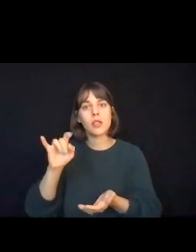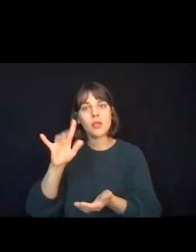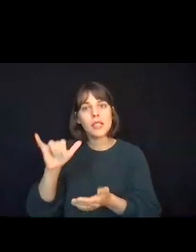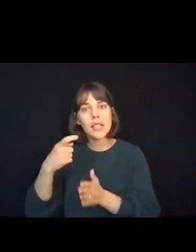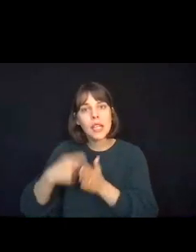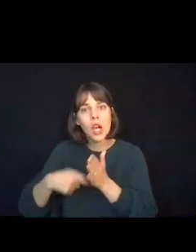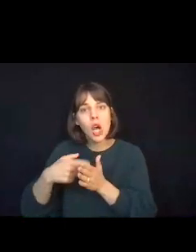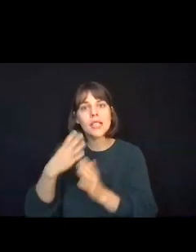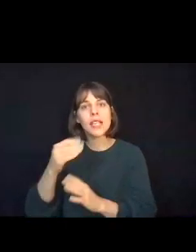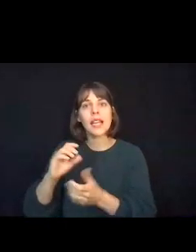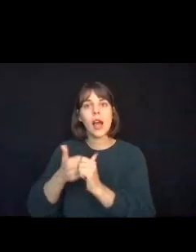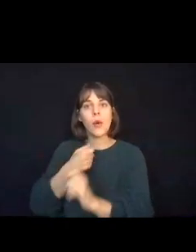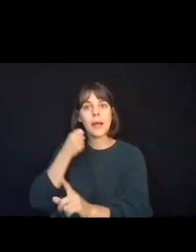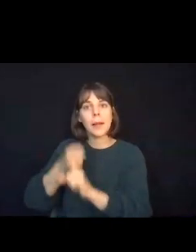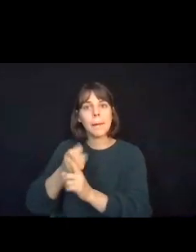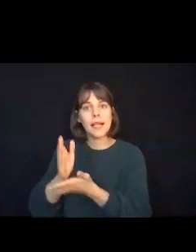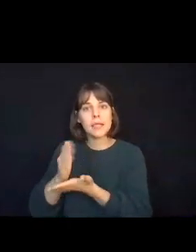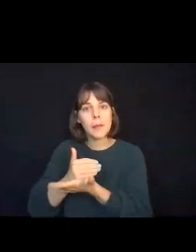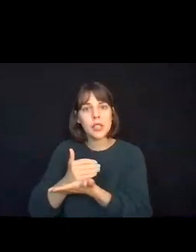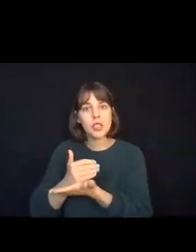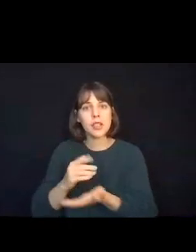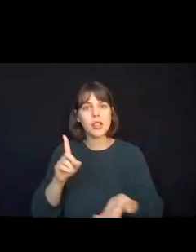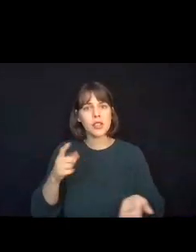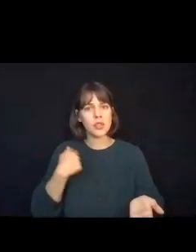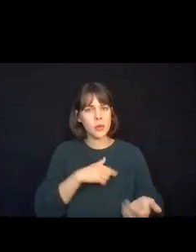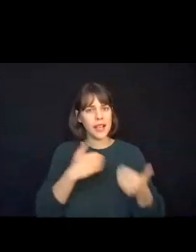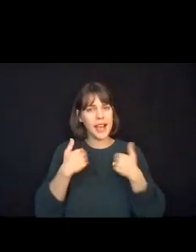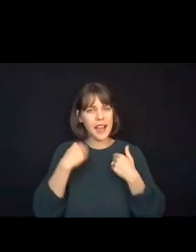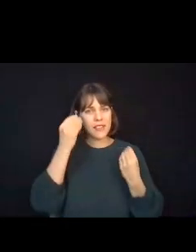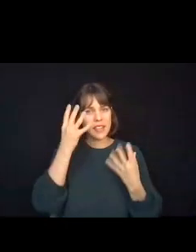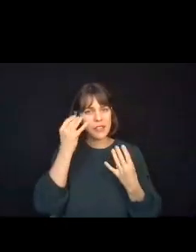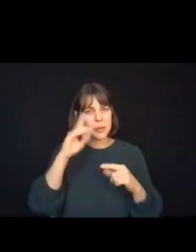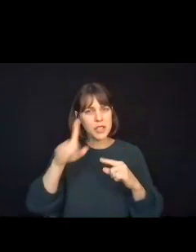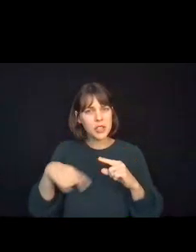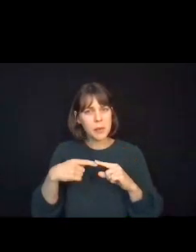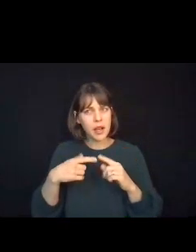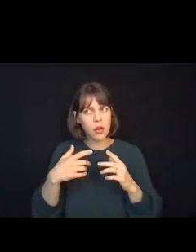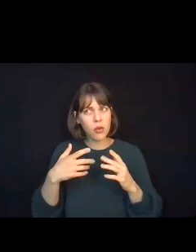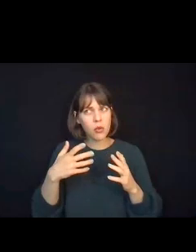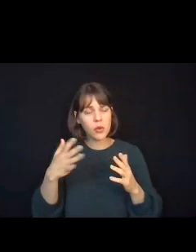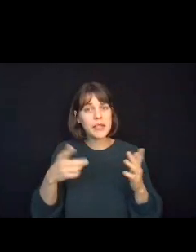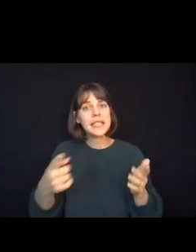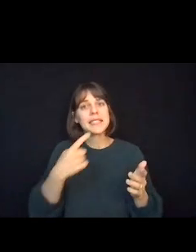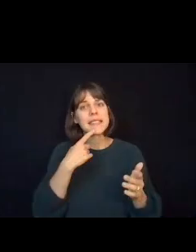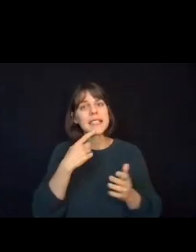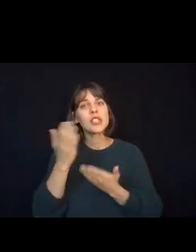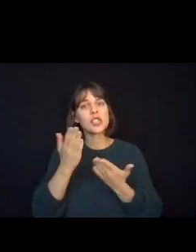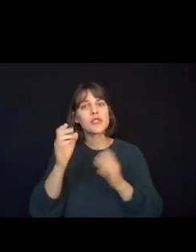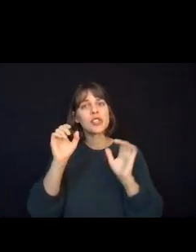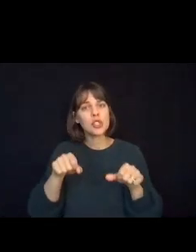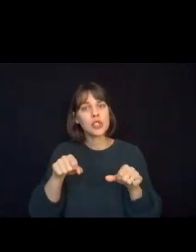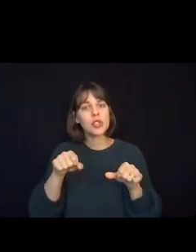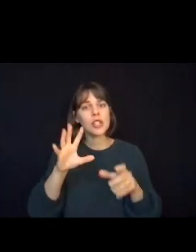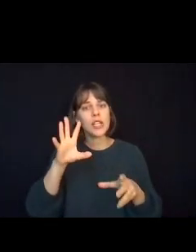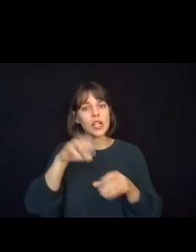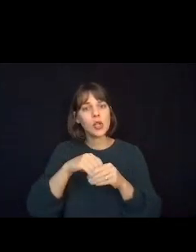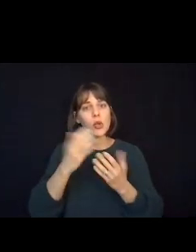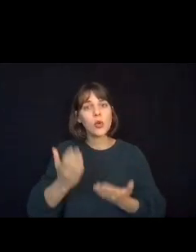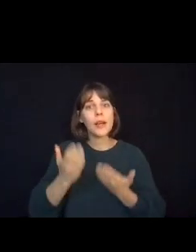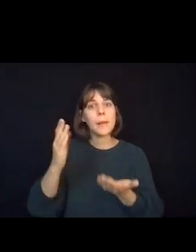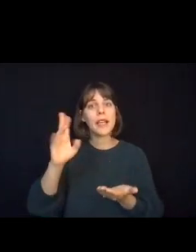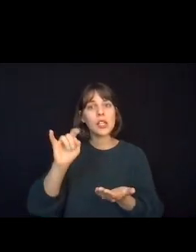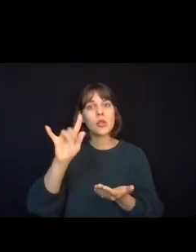impacts on budgeting, do we have any information about, like, because it says service can include, recommending utility